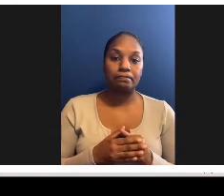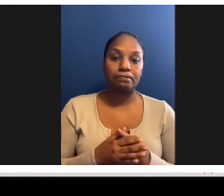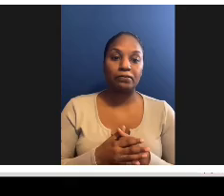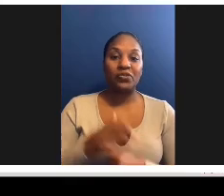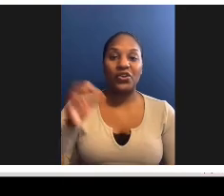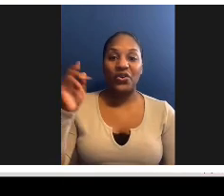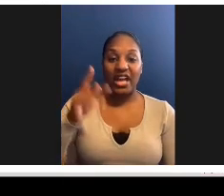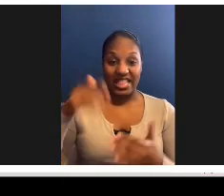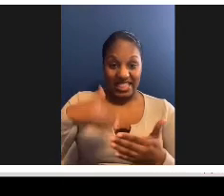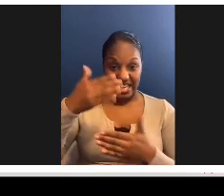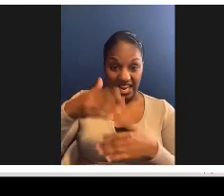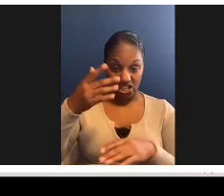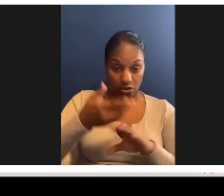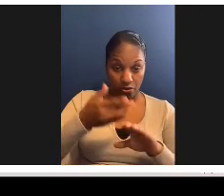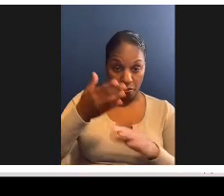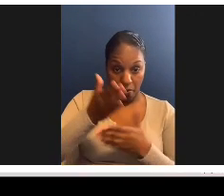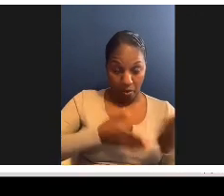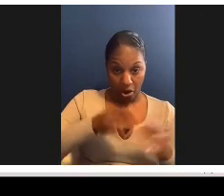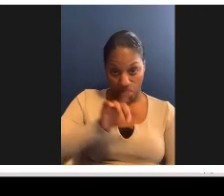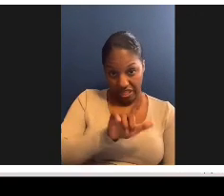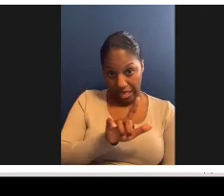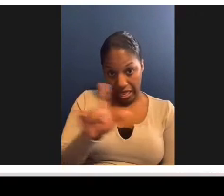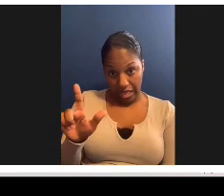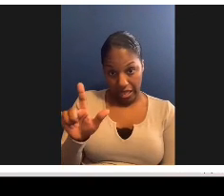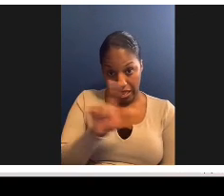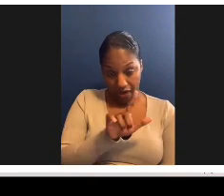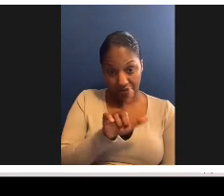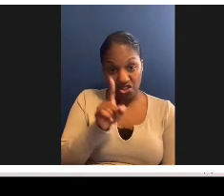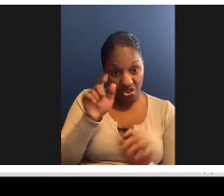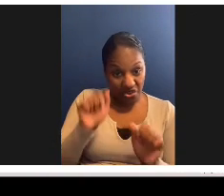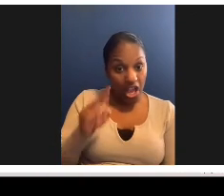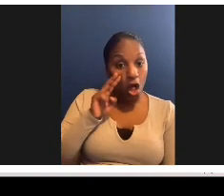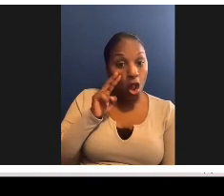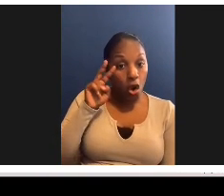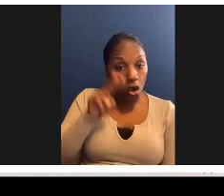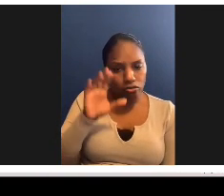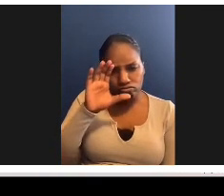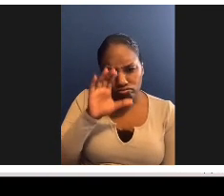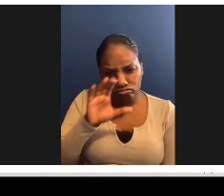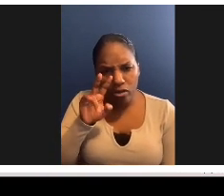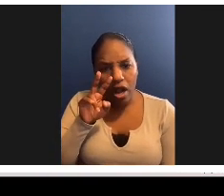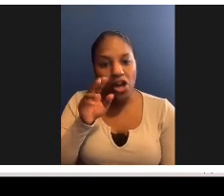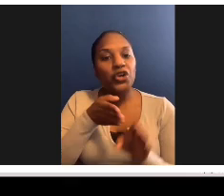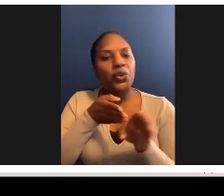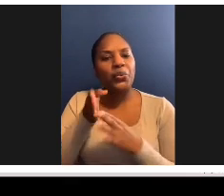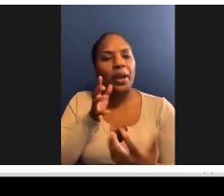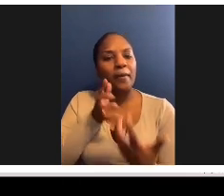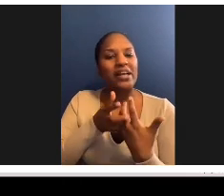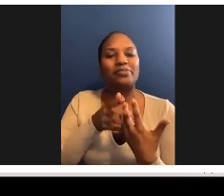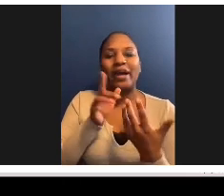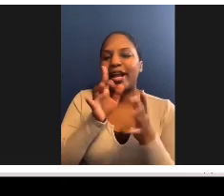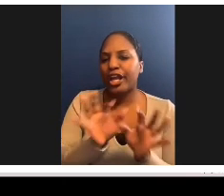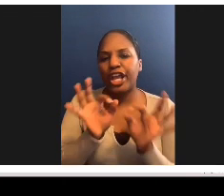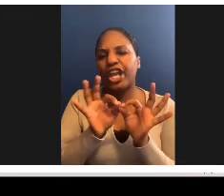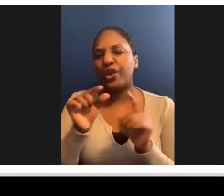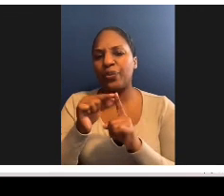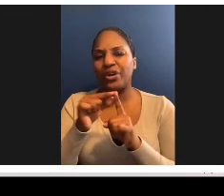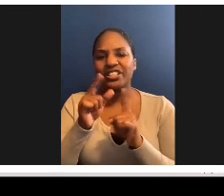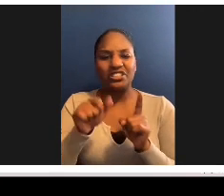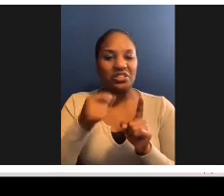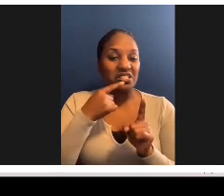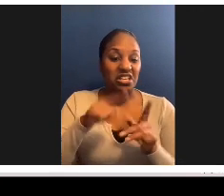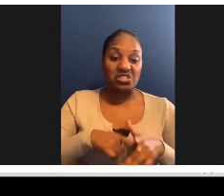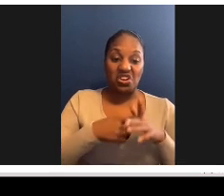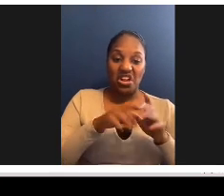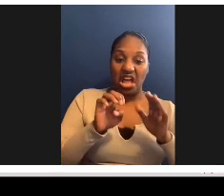Okay, the next part on the left, this you can look for career matches just by a keyword. So you could start as early as elementary school